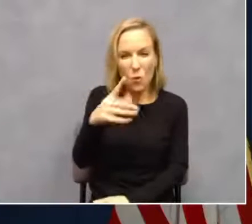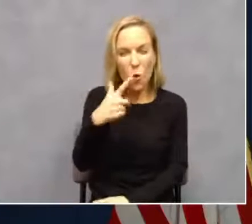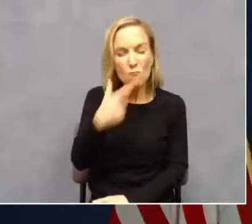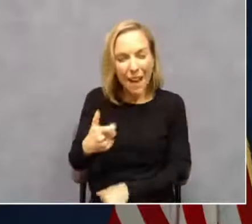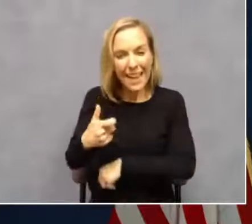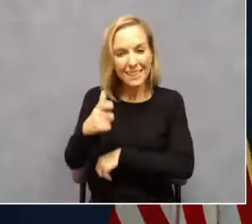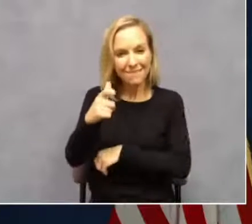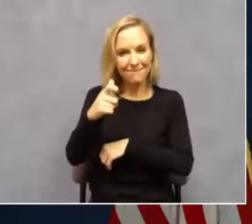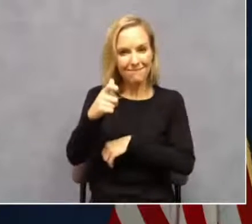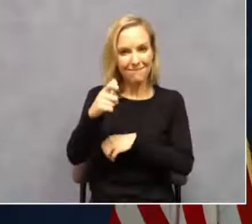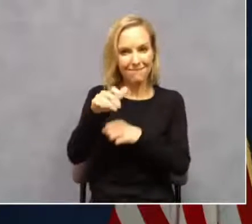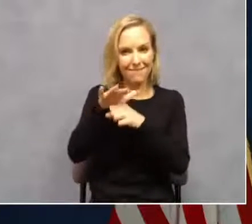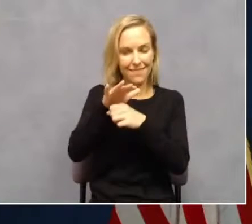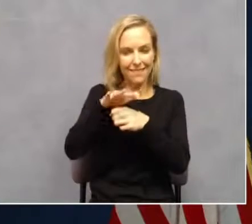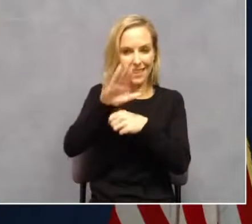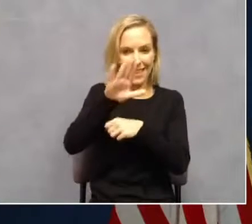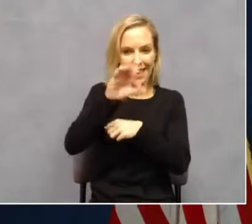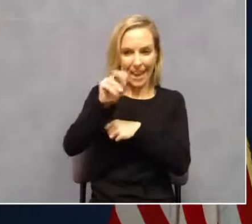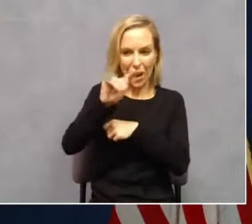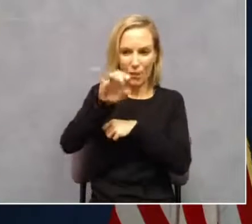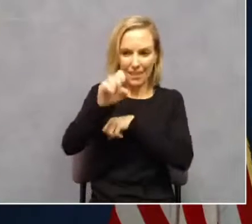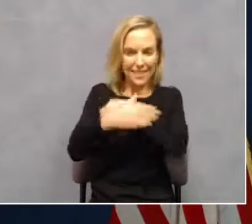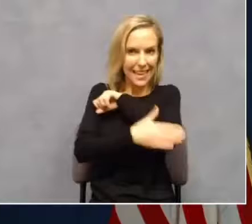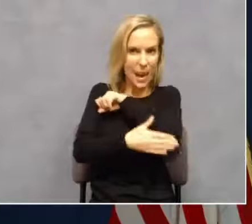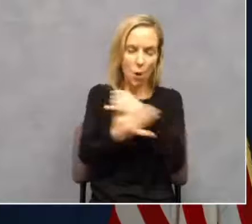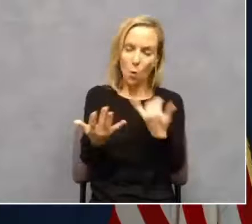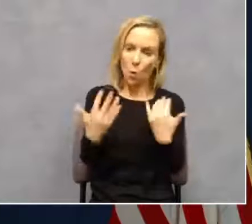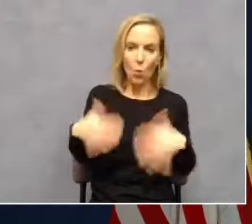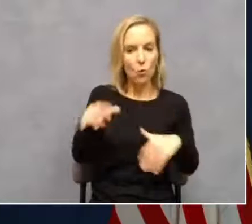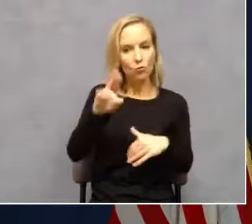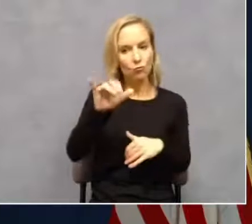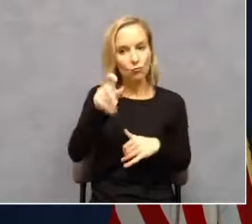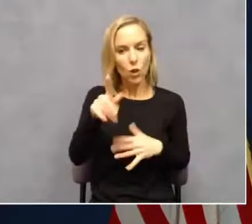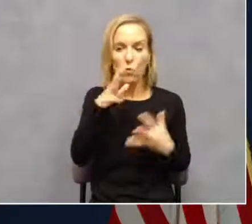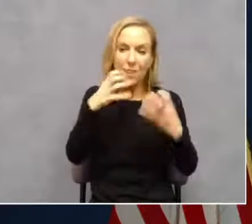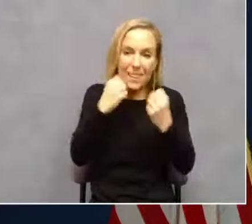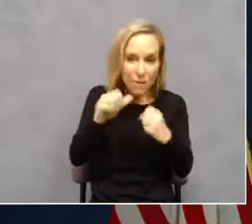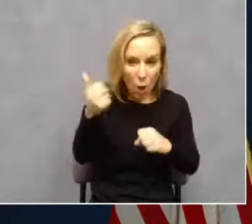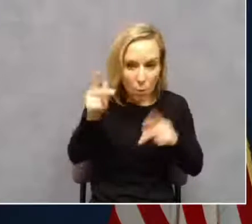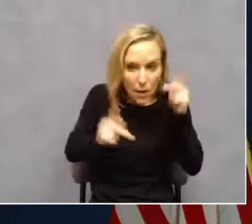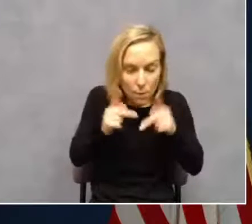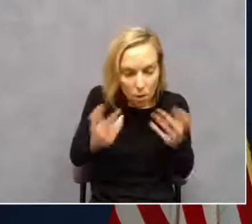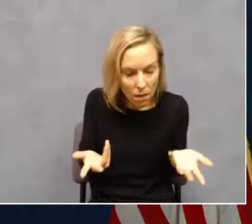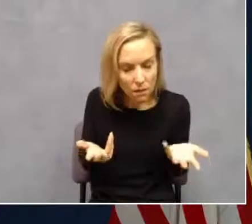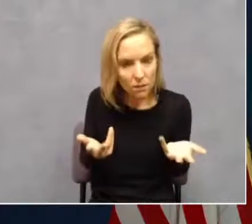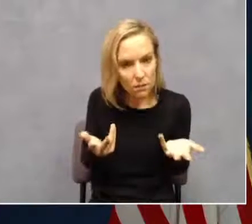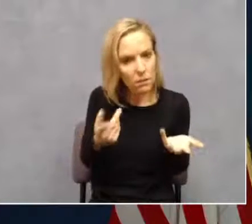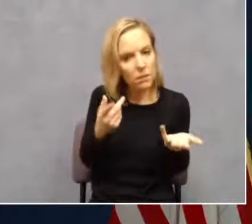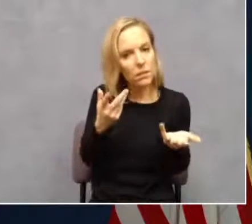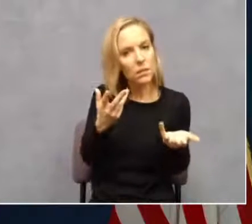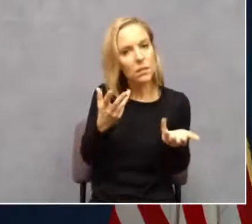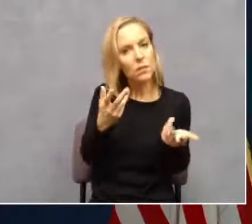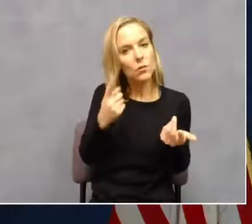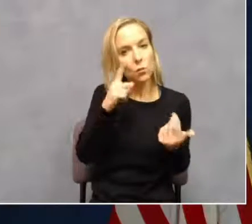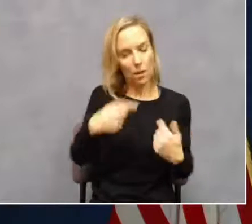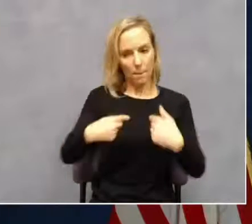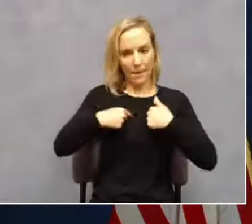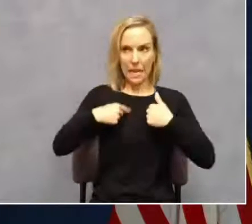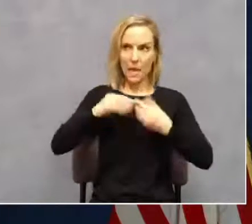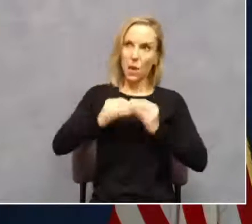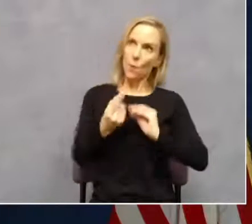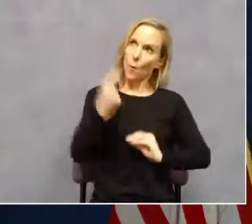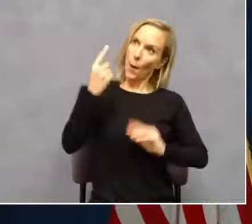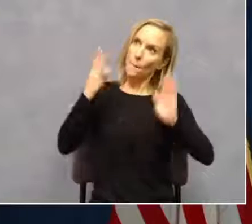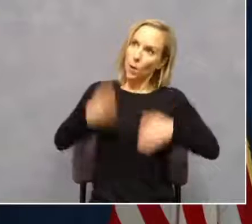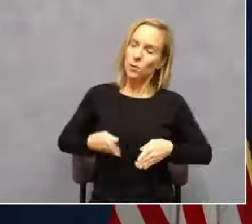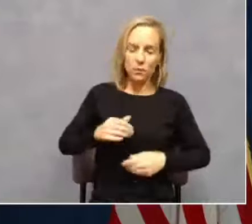putting yourself at risk. So if you don't want to care for other people, I'm sure you want to look out for number one, wear a mask. That's what's